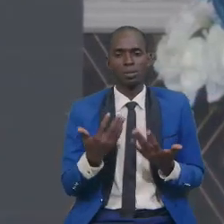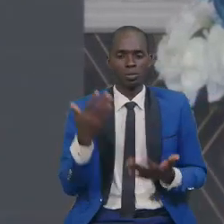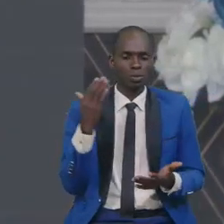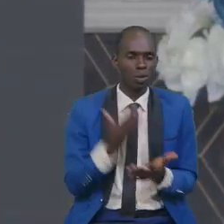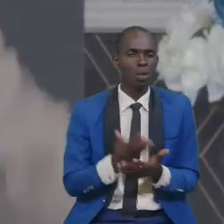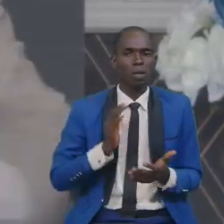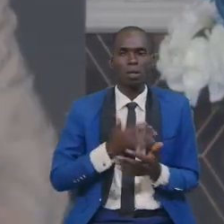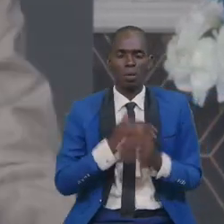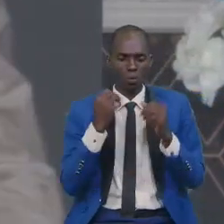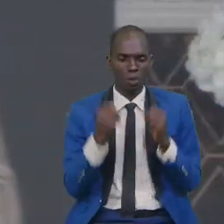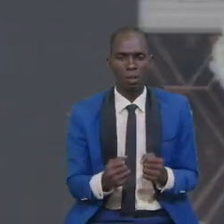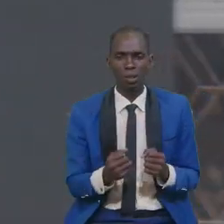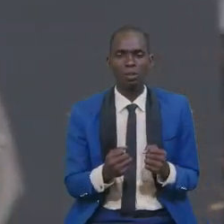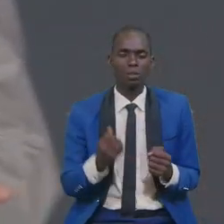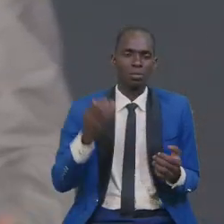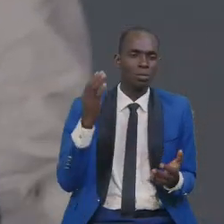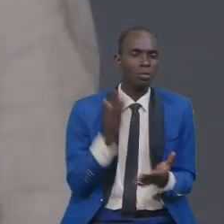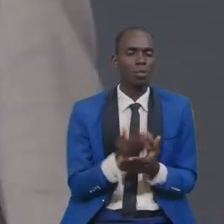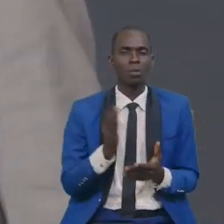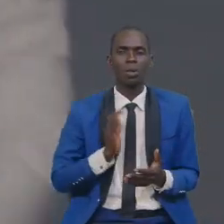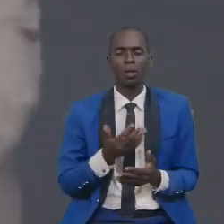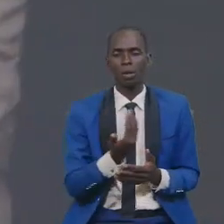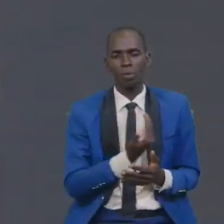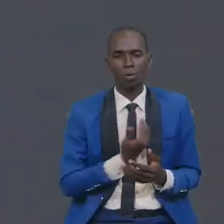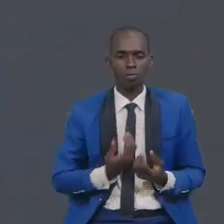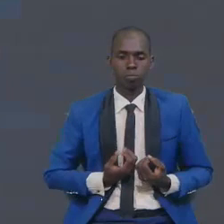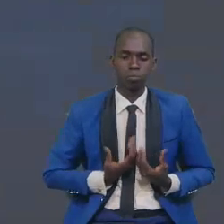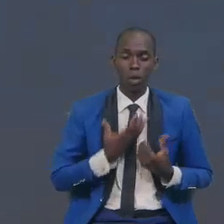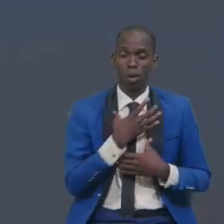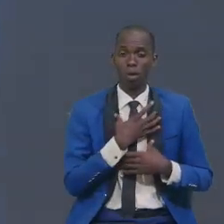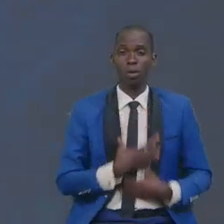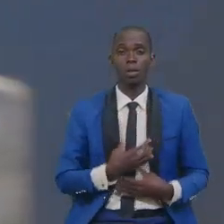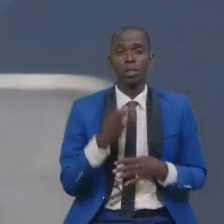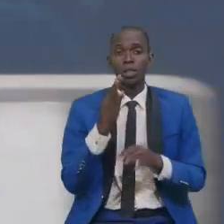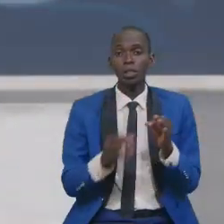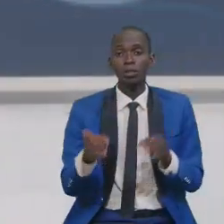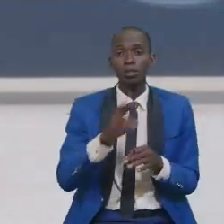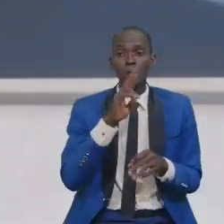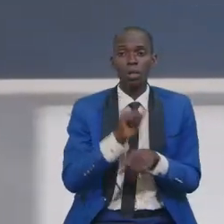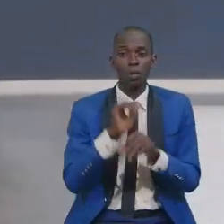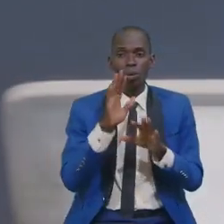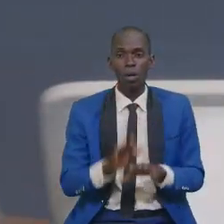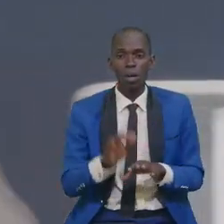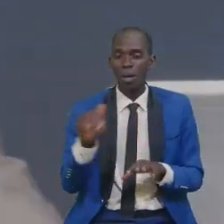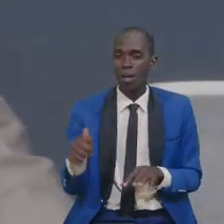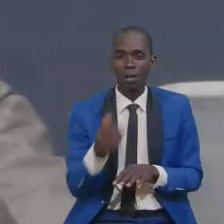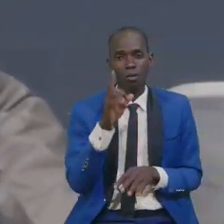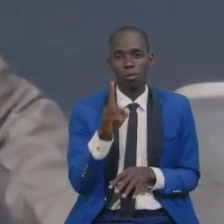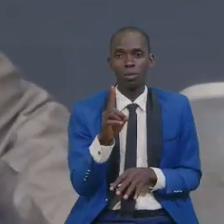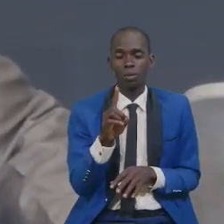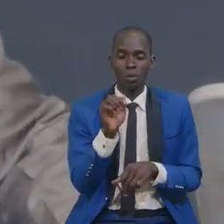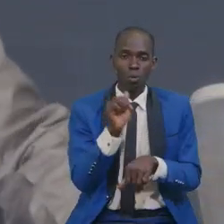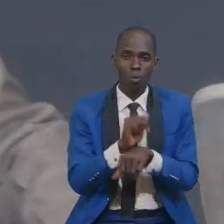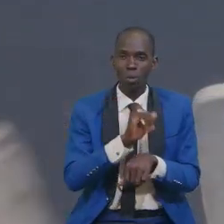power quench our Zeal if you're a walker anyone anyone walking